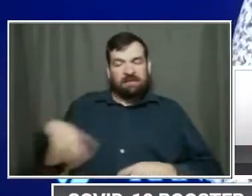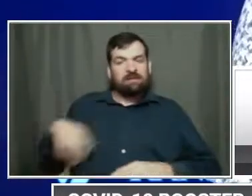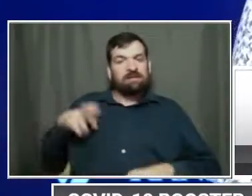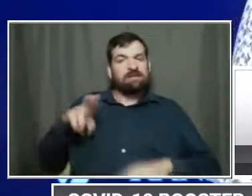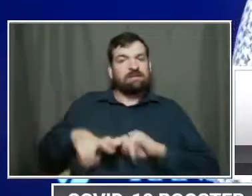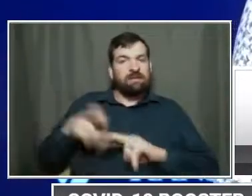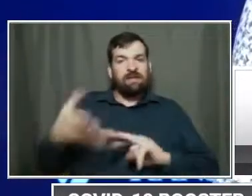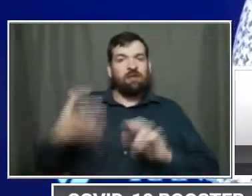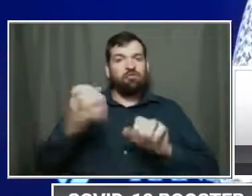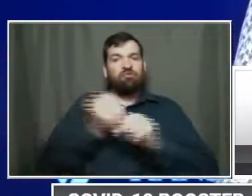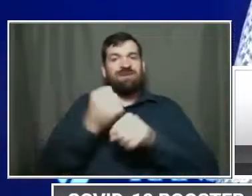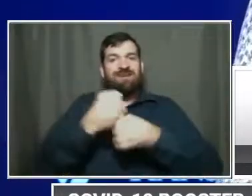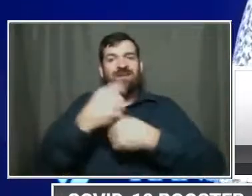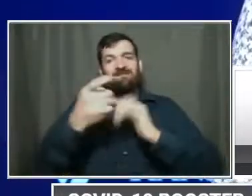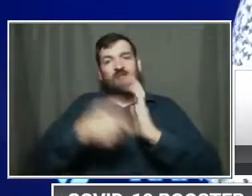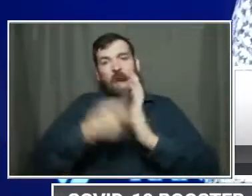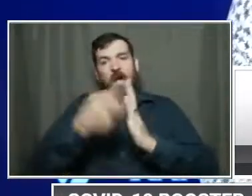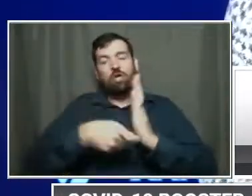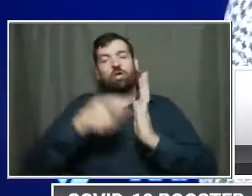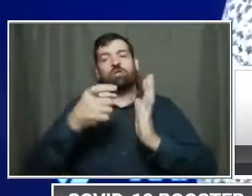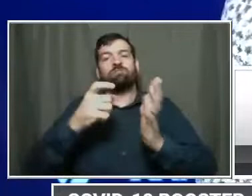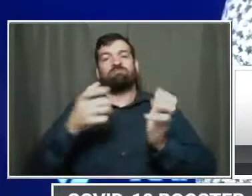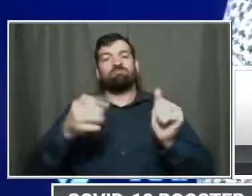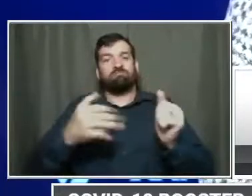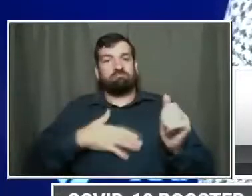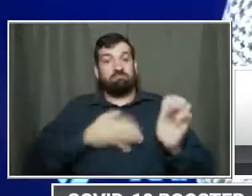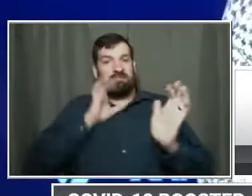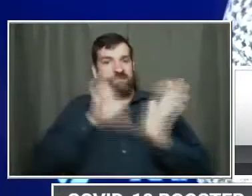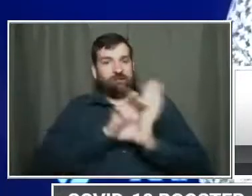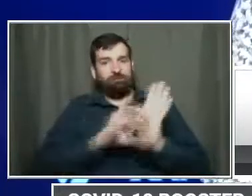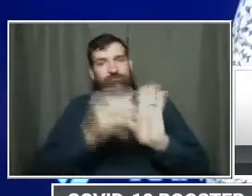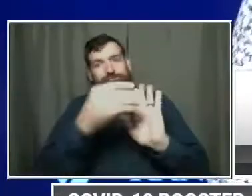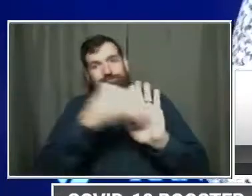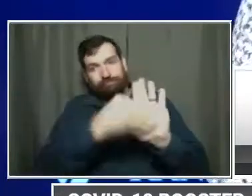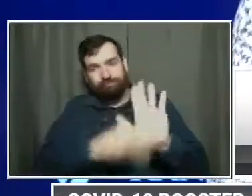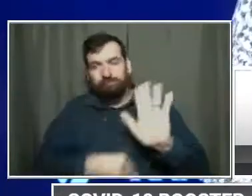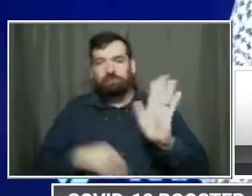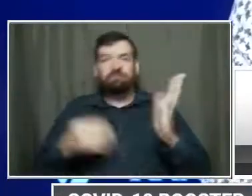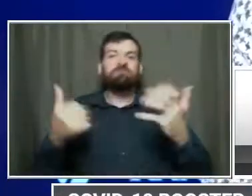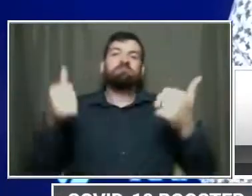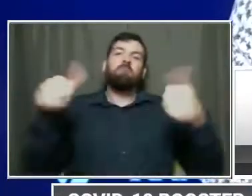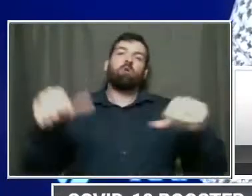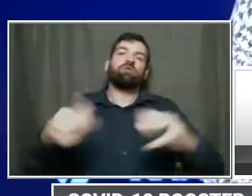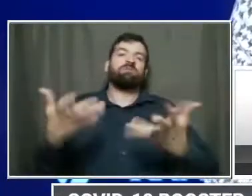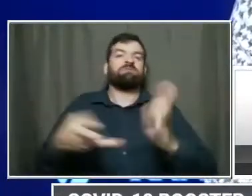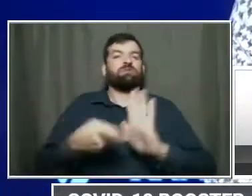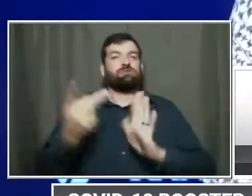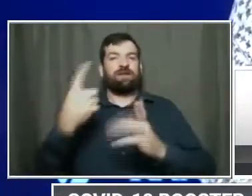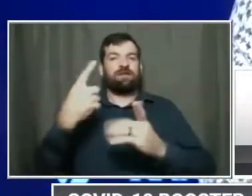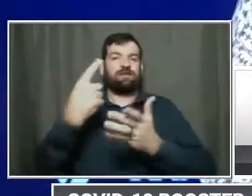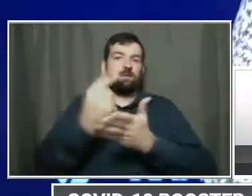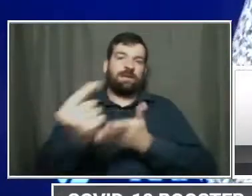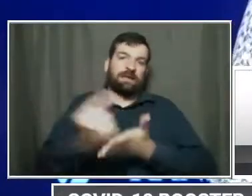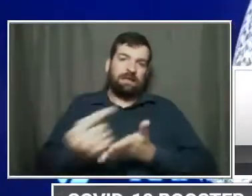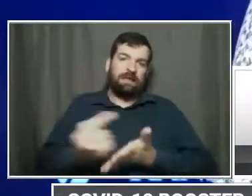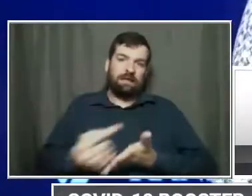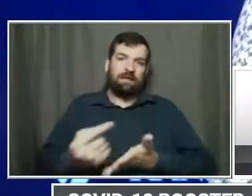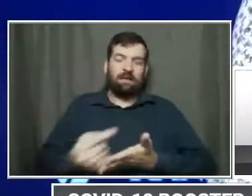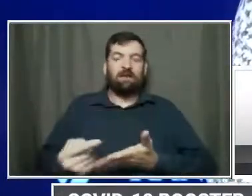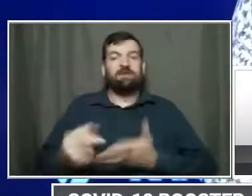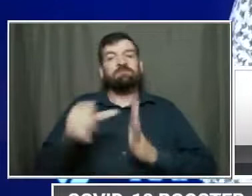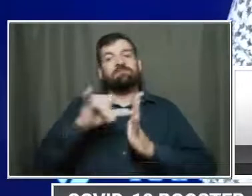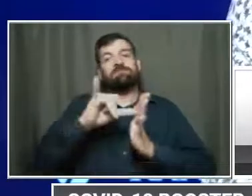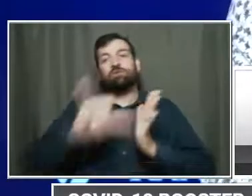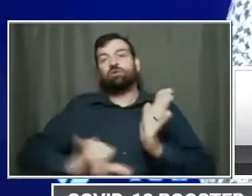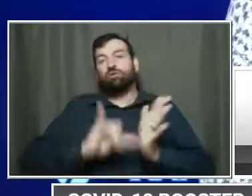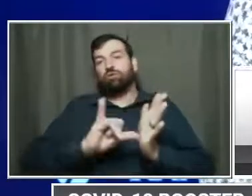with my picture on them and what I needed. And then we would post them maybe twice a week. And then I would do YouTube updates